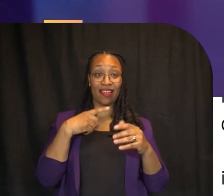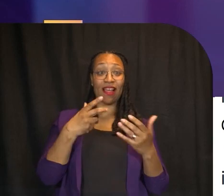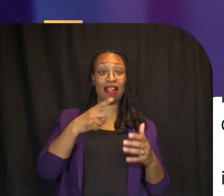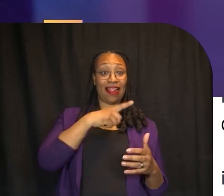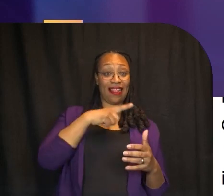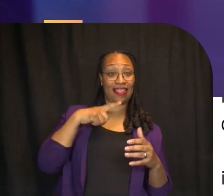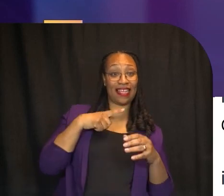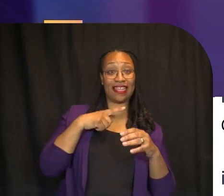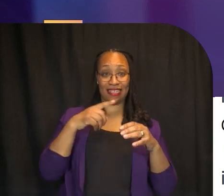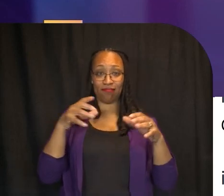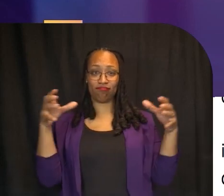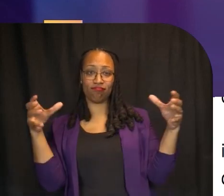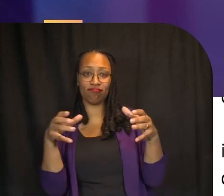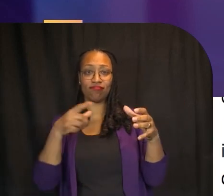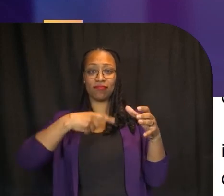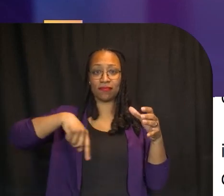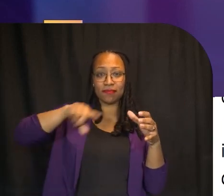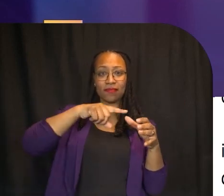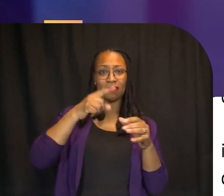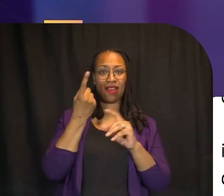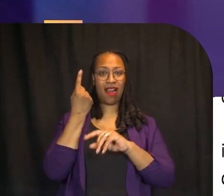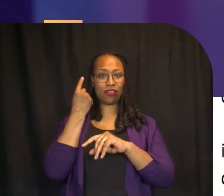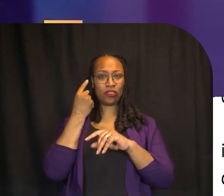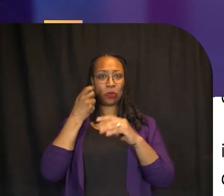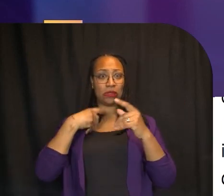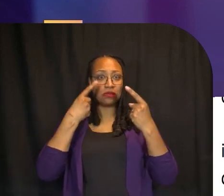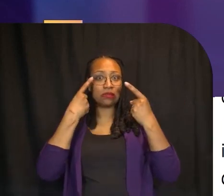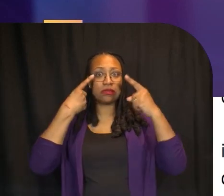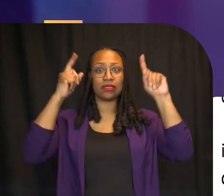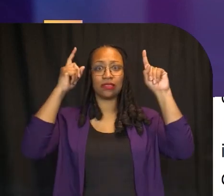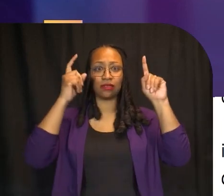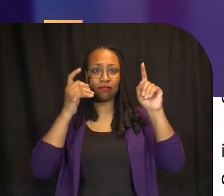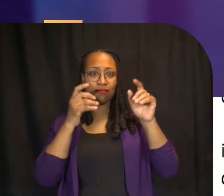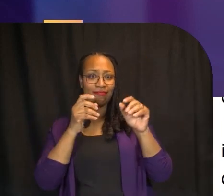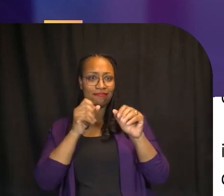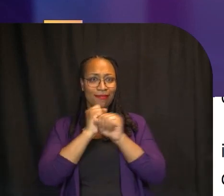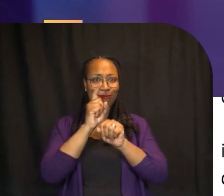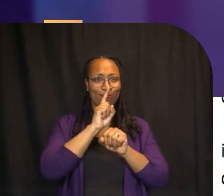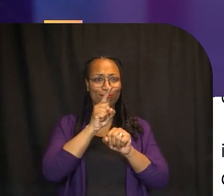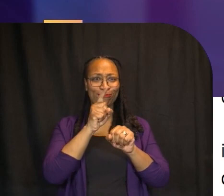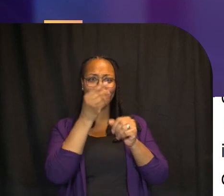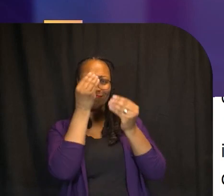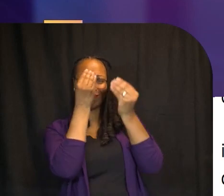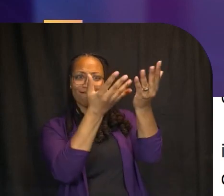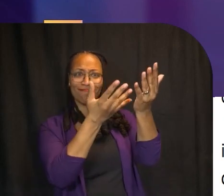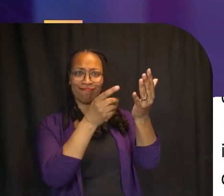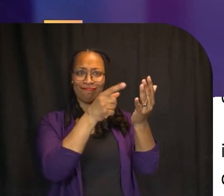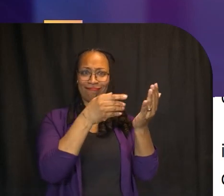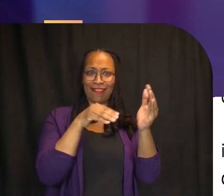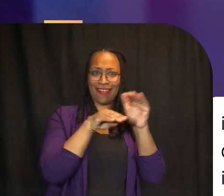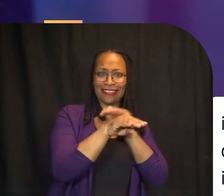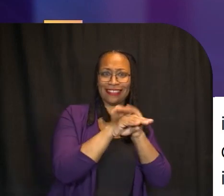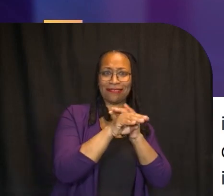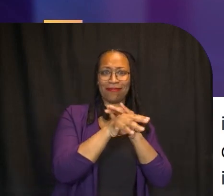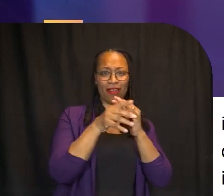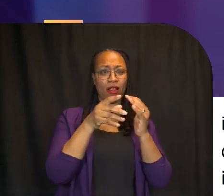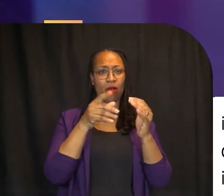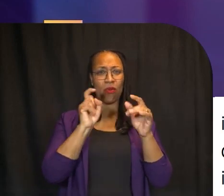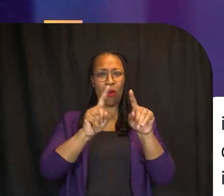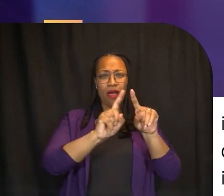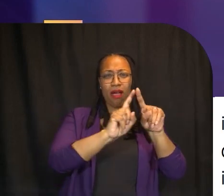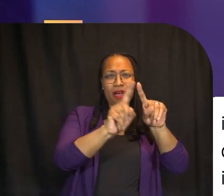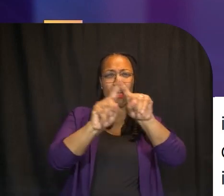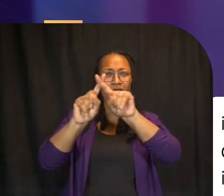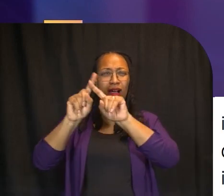to help close the digital divide faced by many people with disabilities. I'm excited that the bipartisan infrastructure law